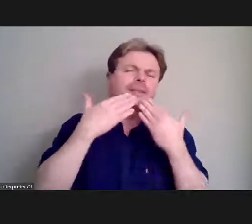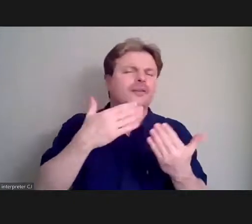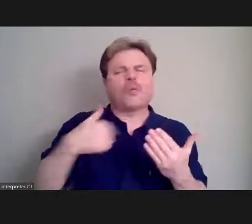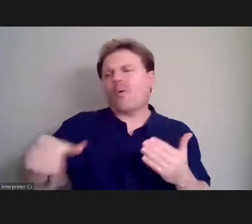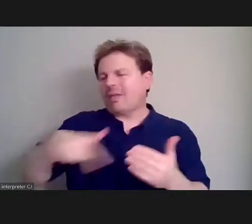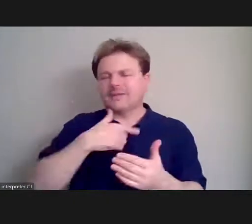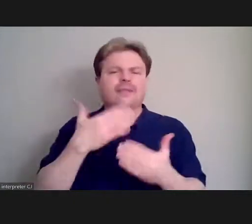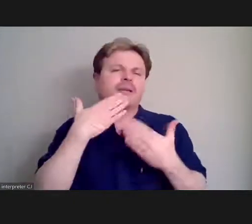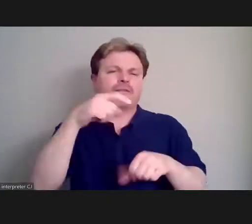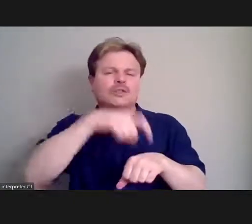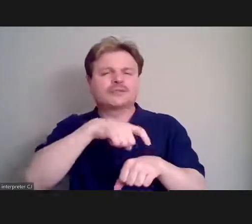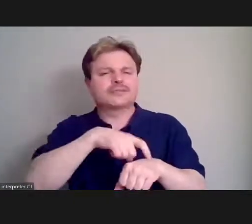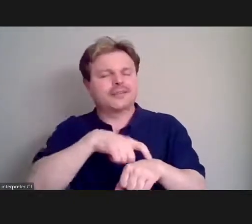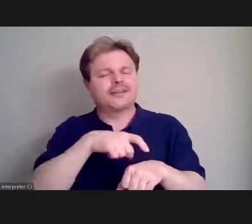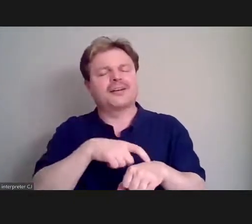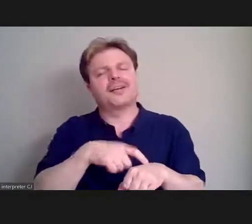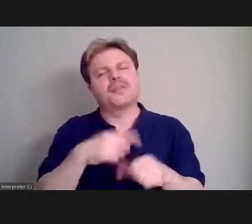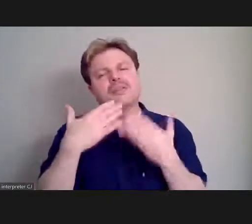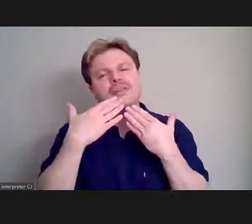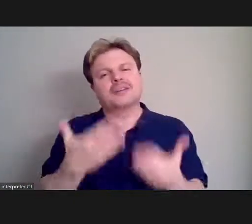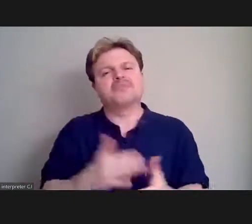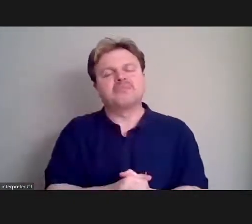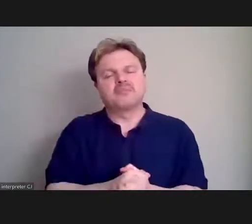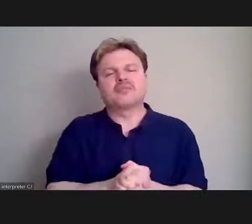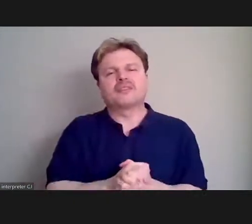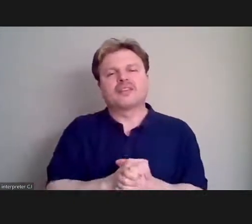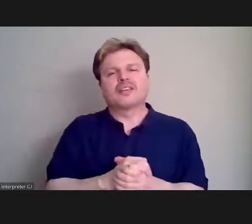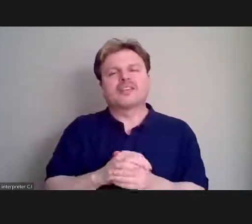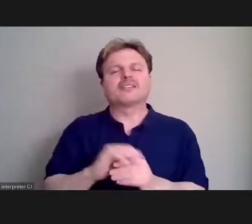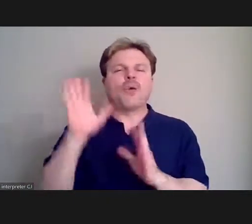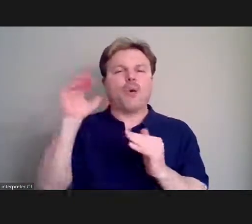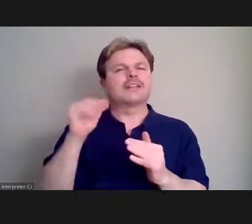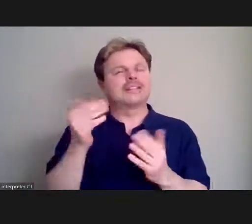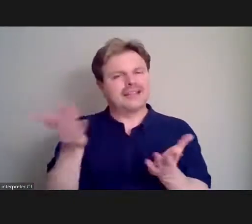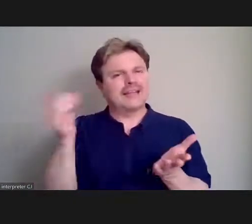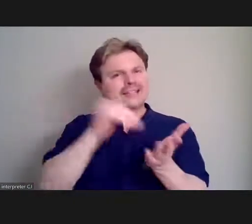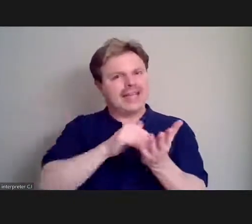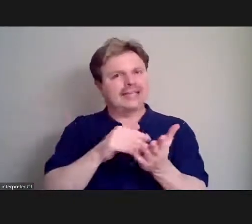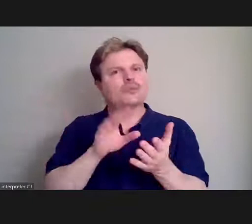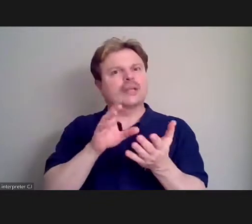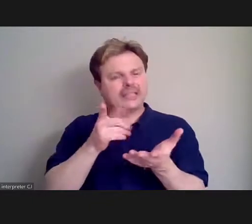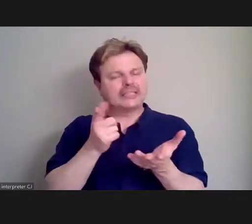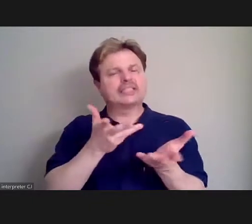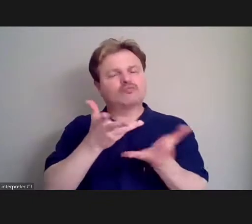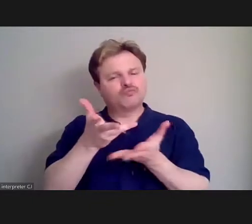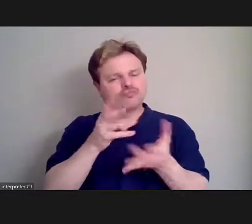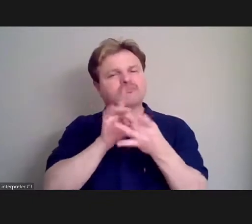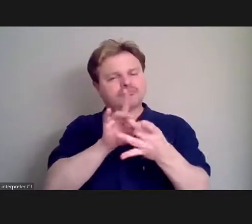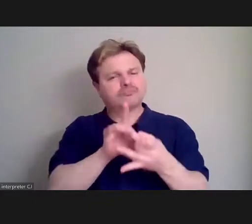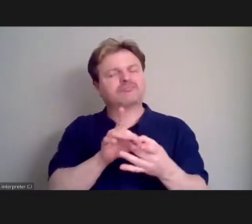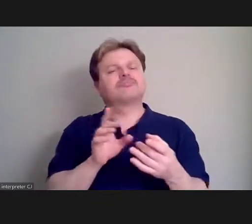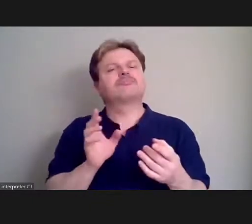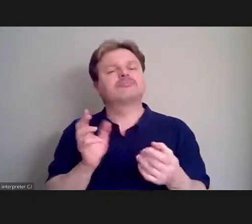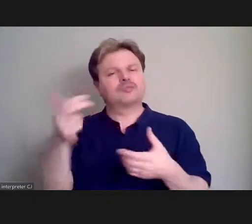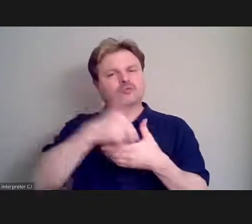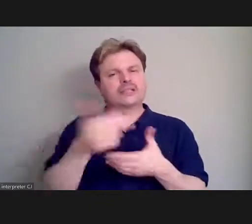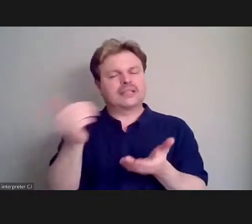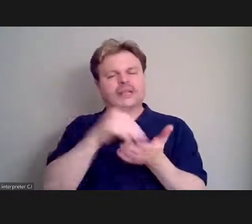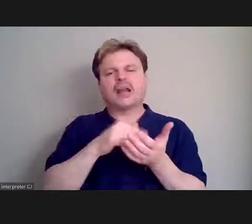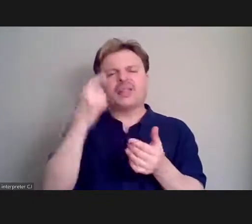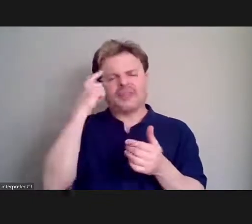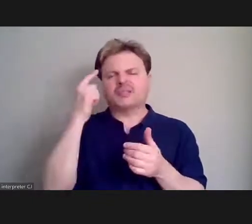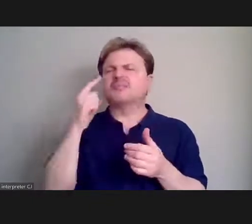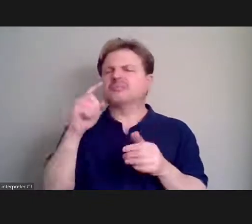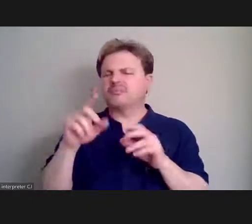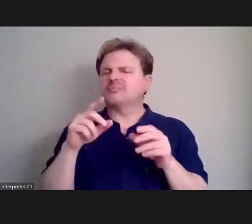you so much. Hopefully we can collaborate again in the future. I think folks will probably be reaching out with questions